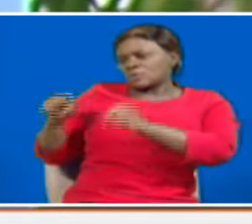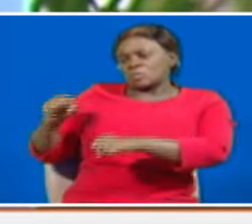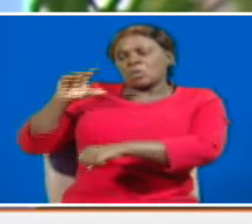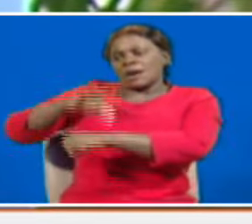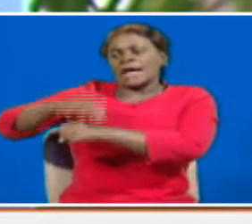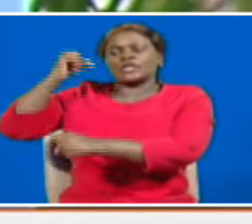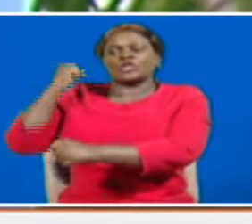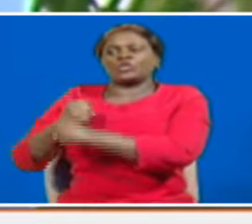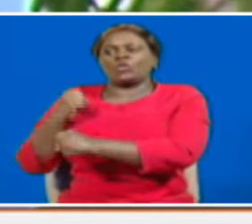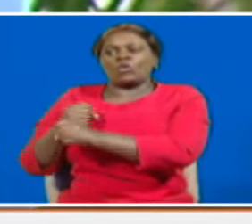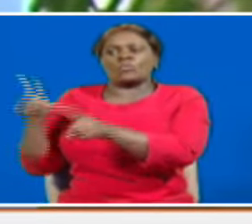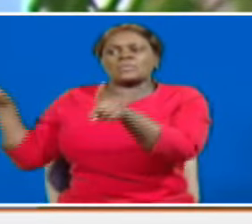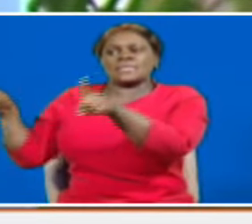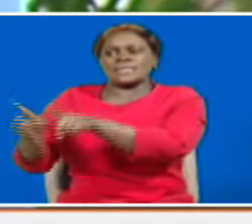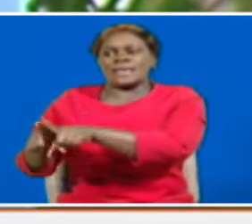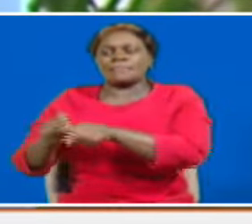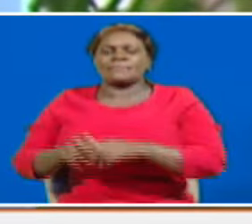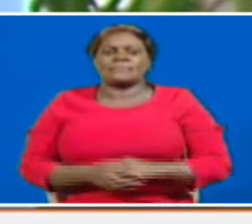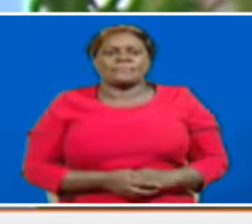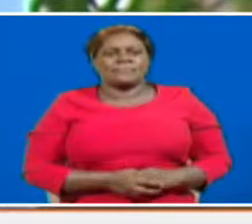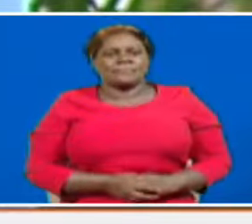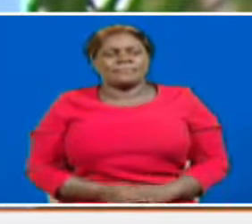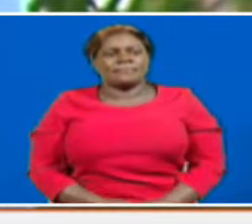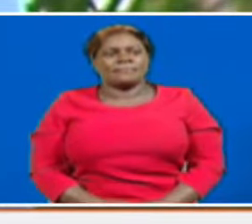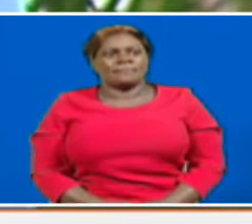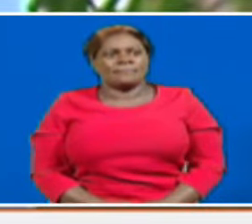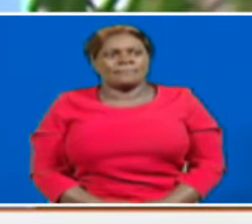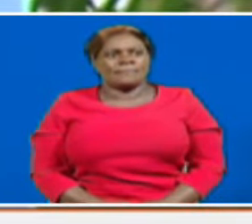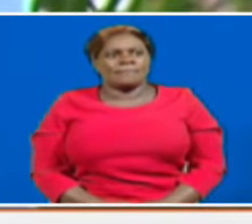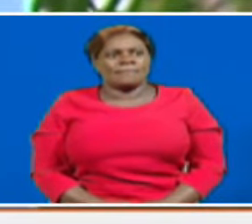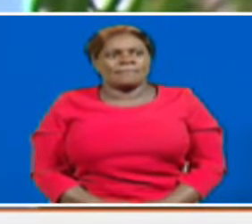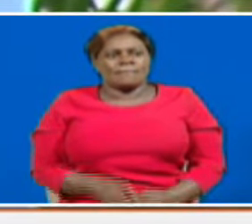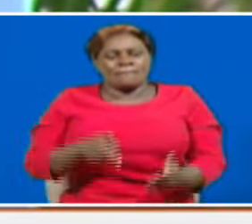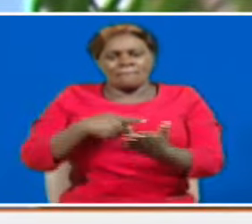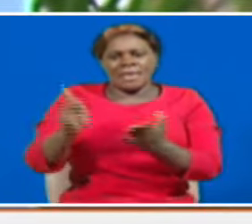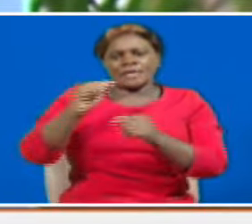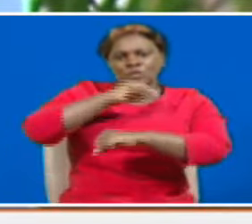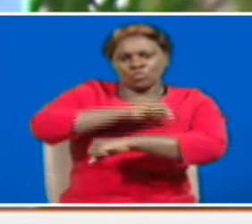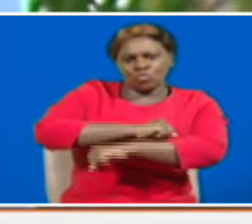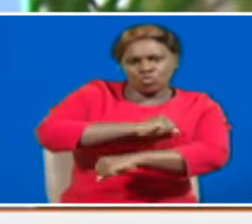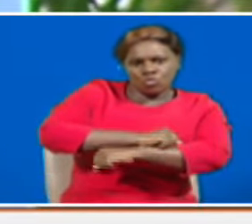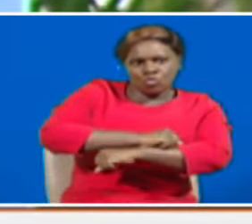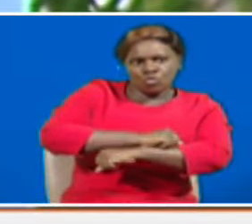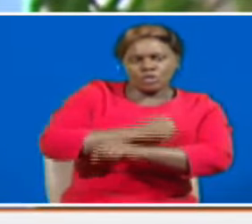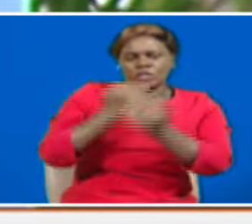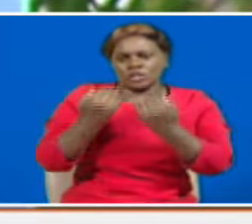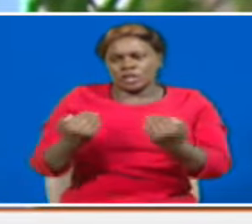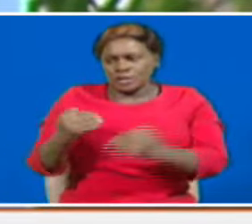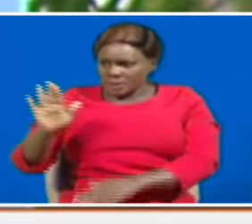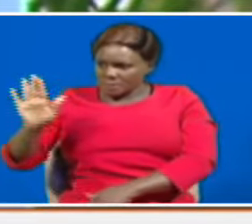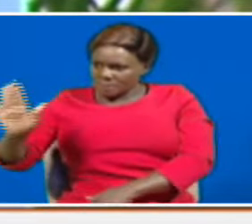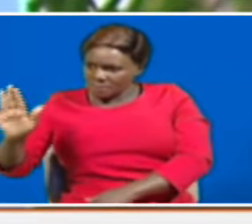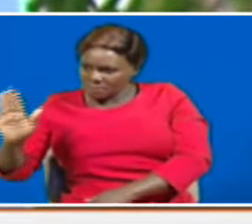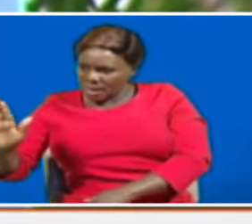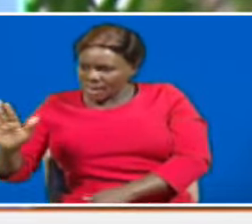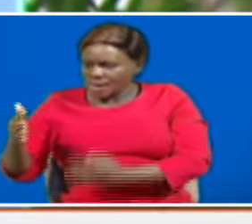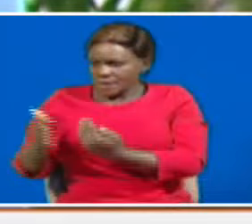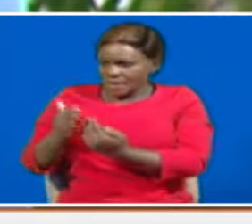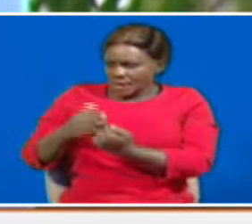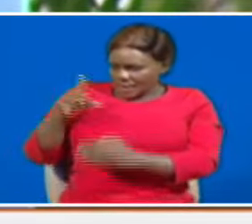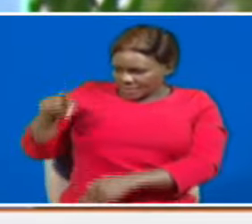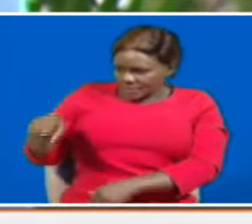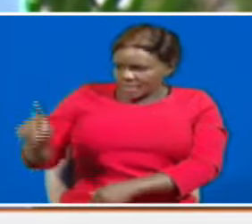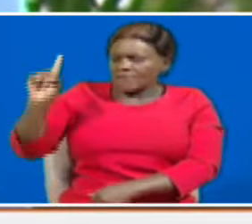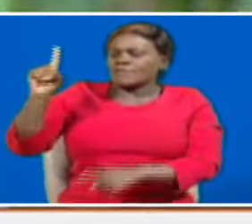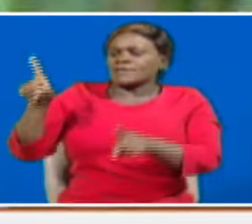wengine pia na wao, wanapata nafasi ya ajira, kulipa school fees vile umesema kwa watoto wao, kujisimamia